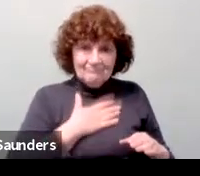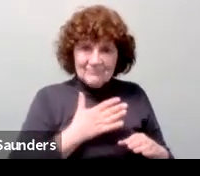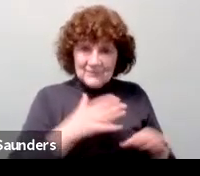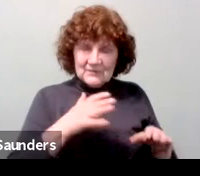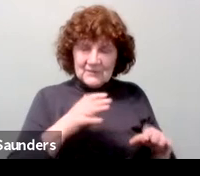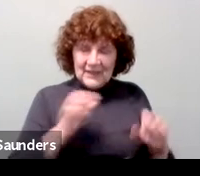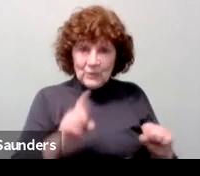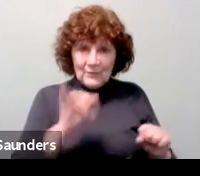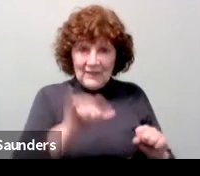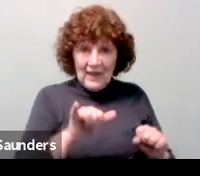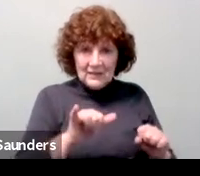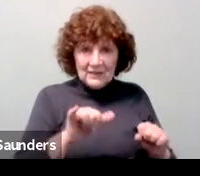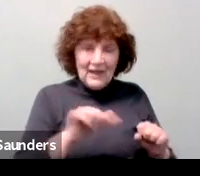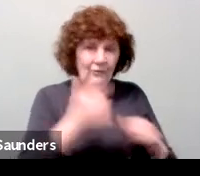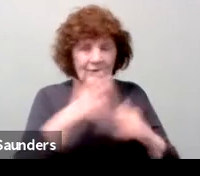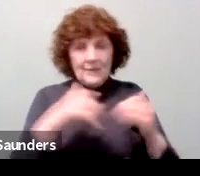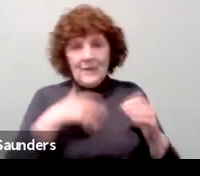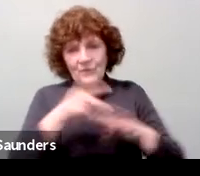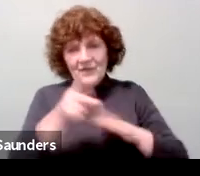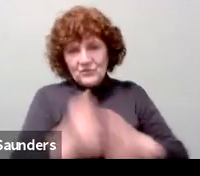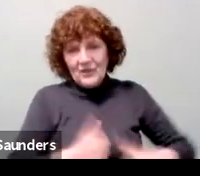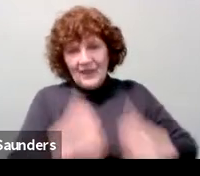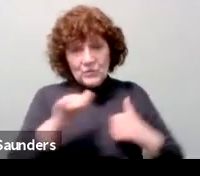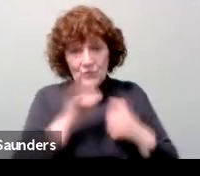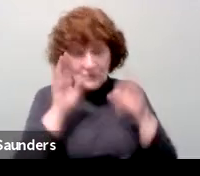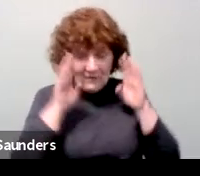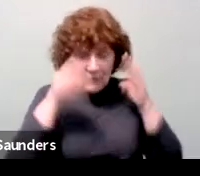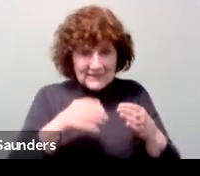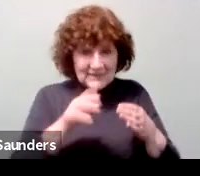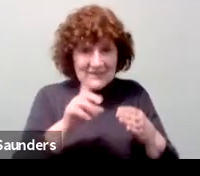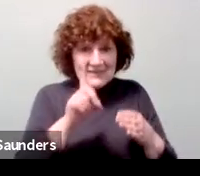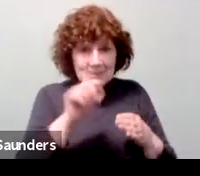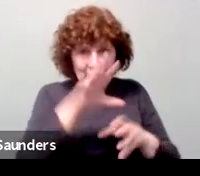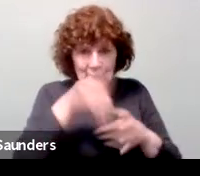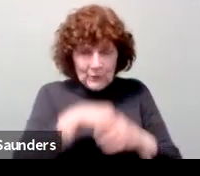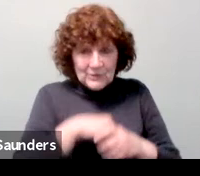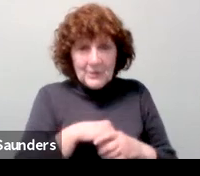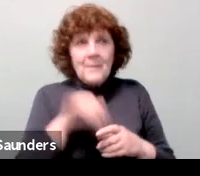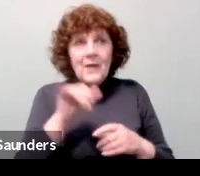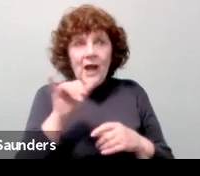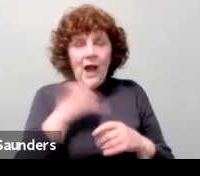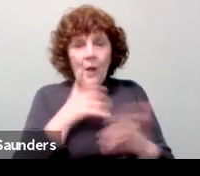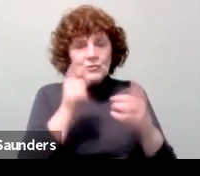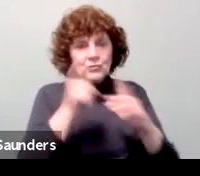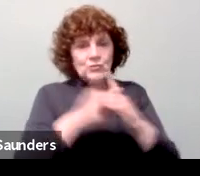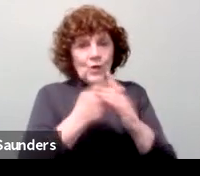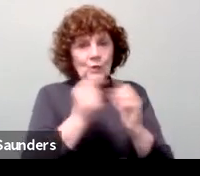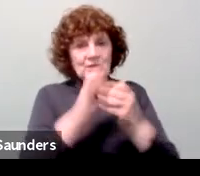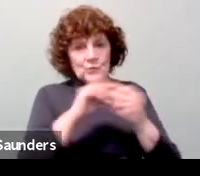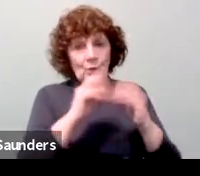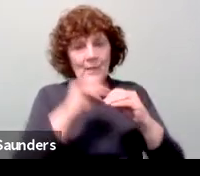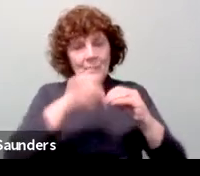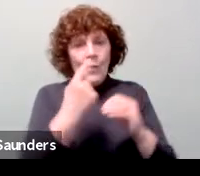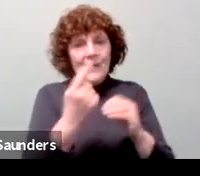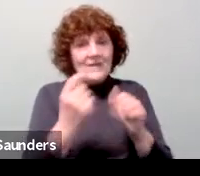professional life, which obviously is focused on the disability inclusion. And I'd like to start with a story of one of the first